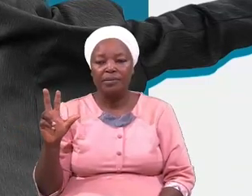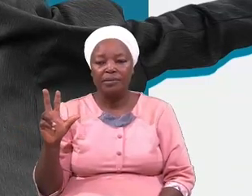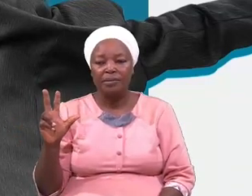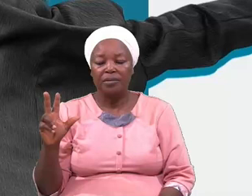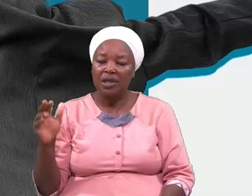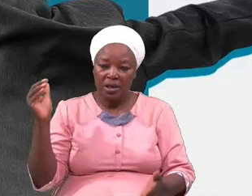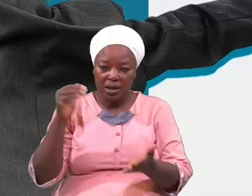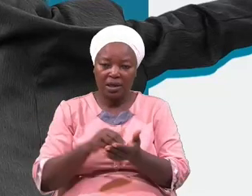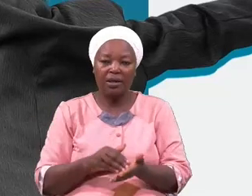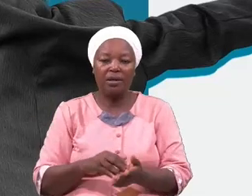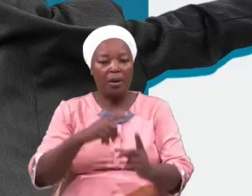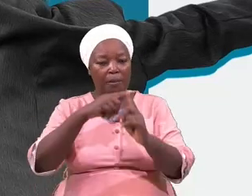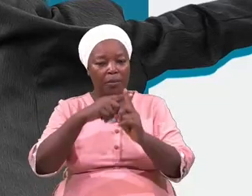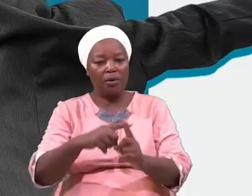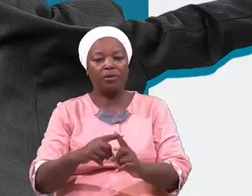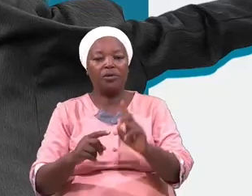+234 915 944 9263. I take it again,